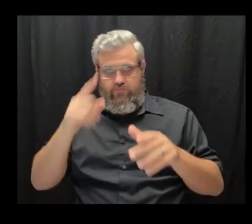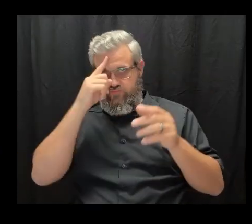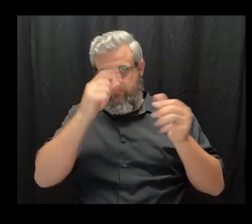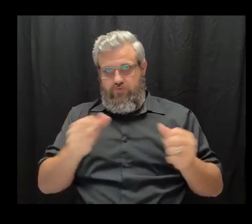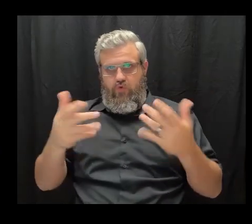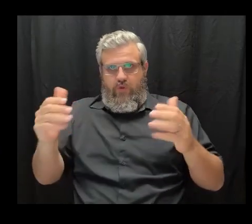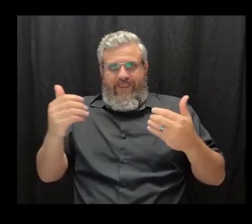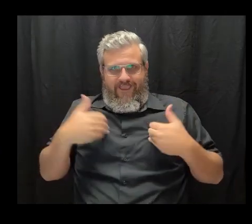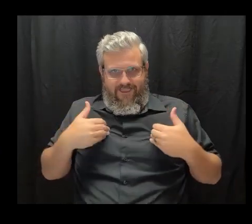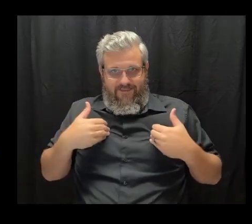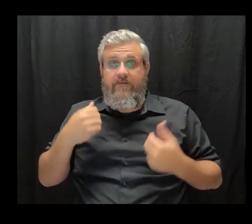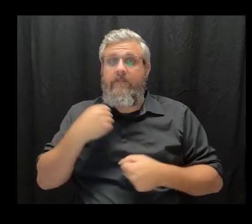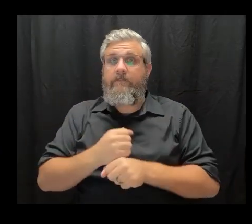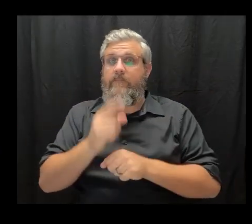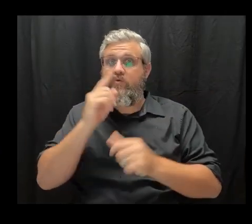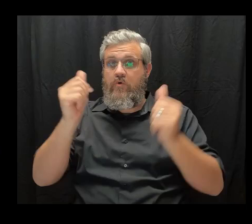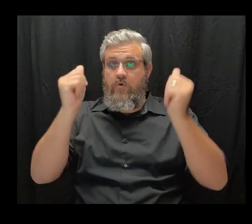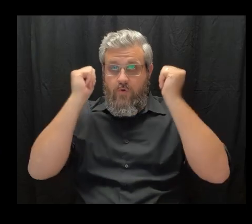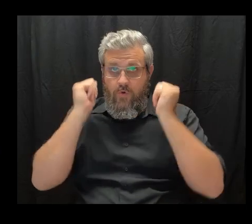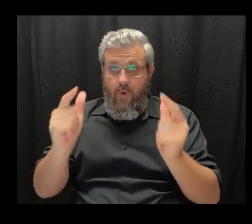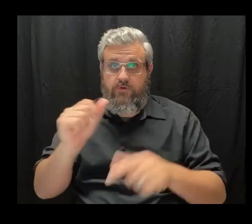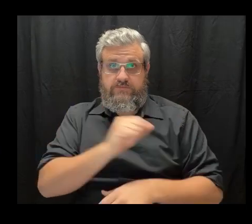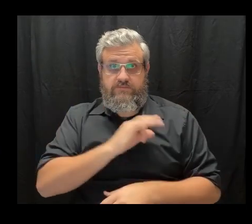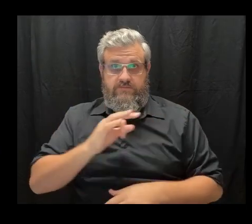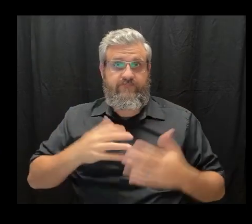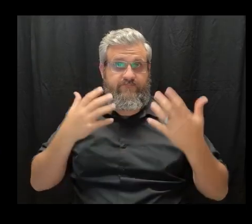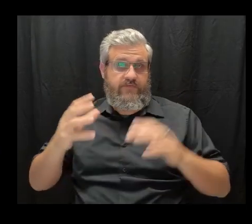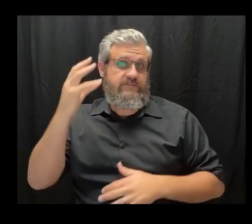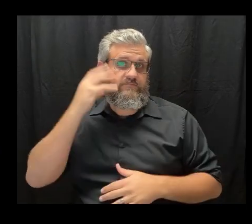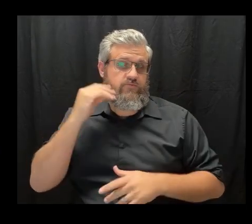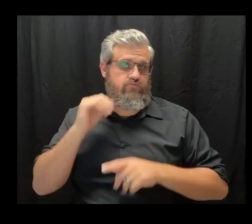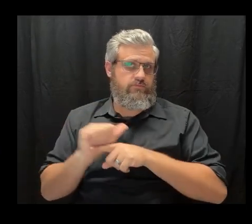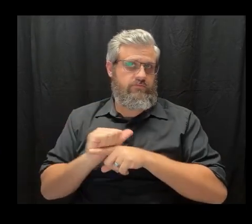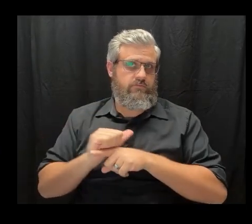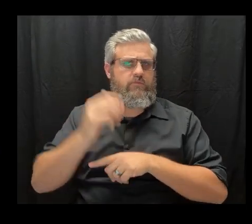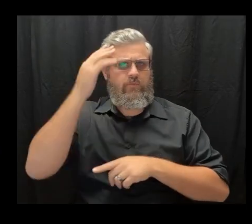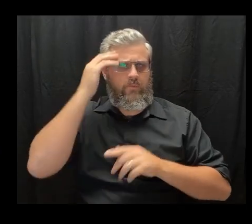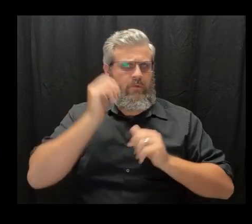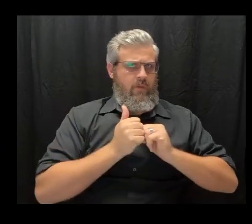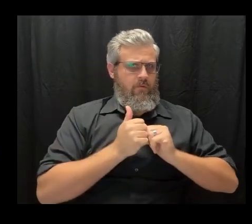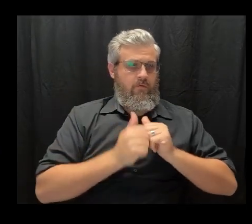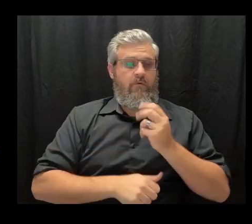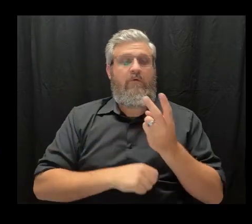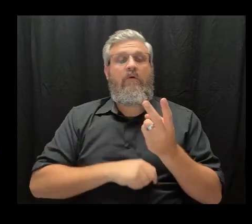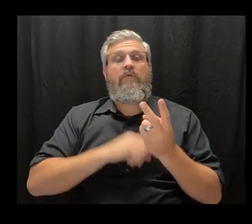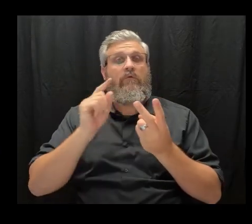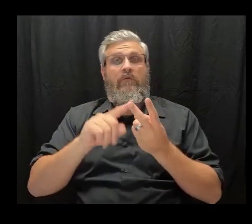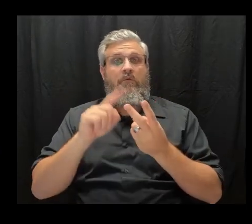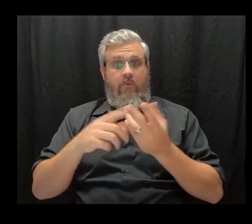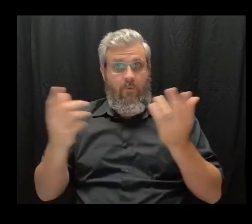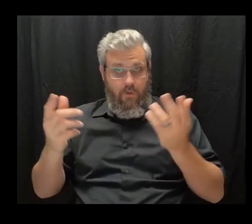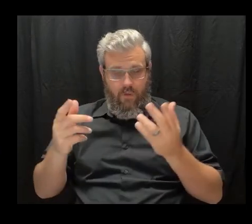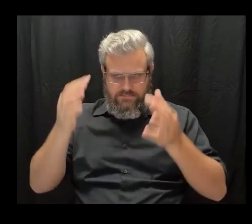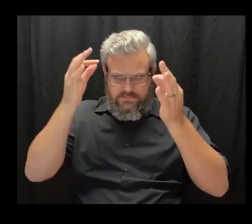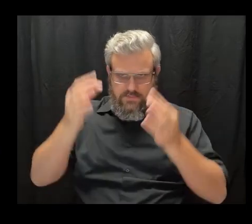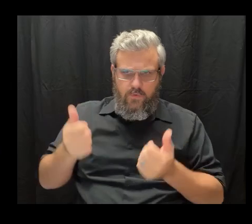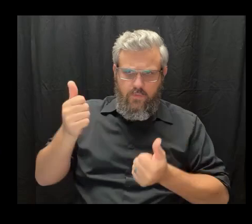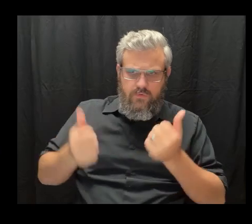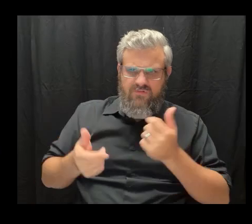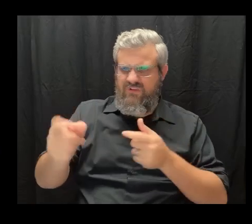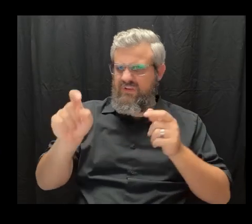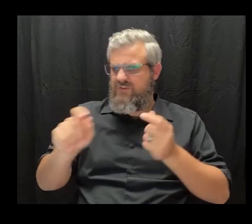ensure all staff have received training in these practices, and B, determine changes and additions that may further benefit students